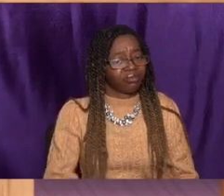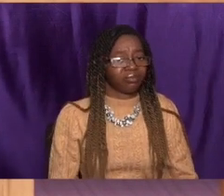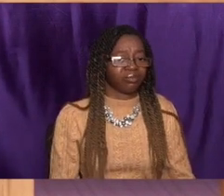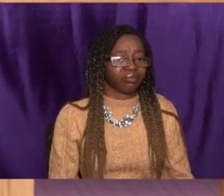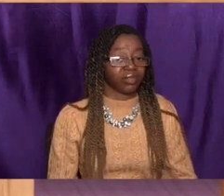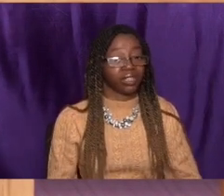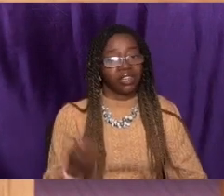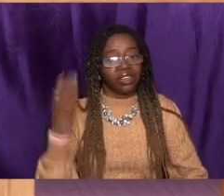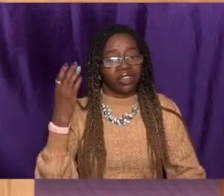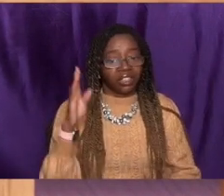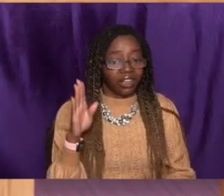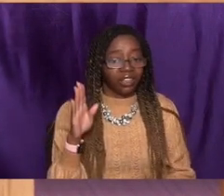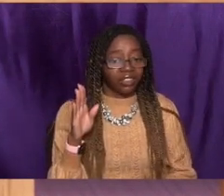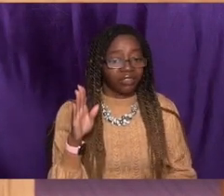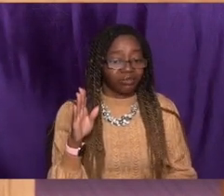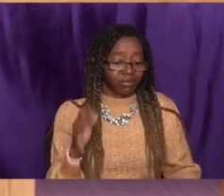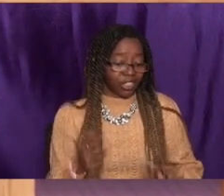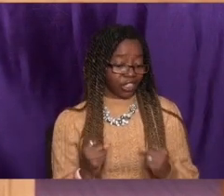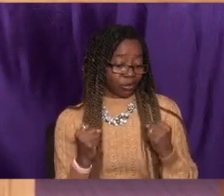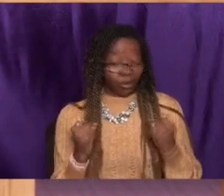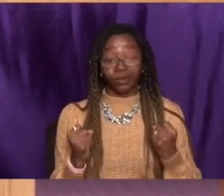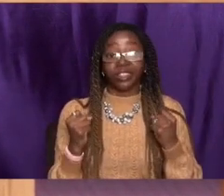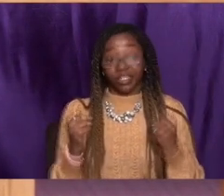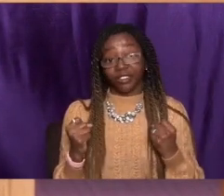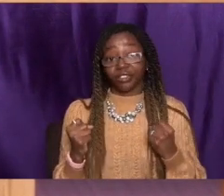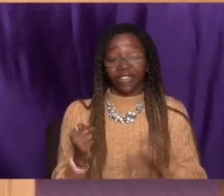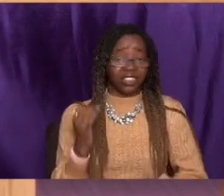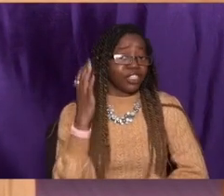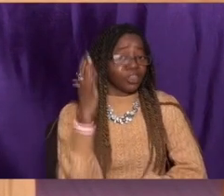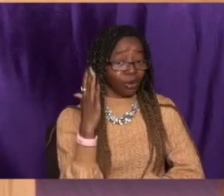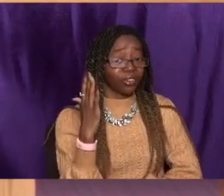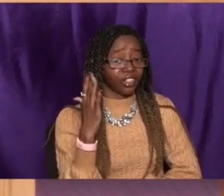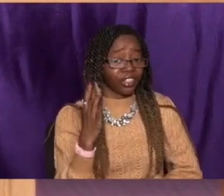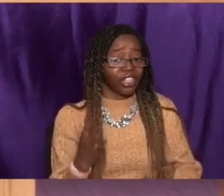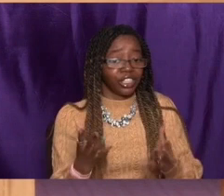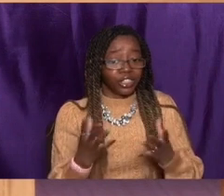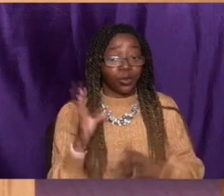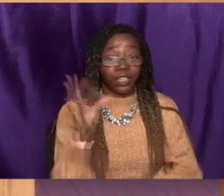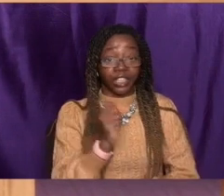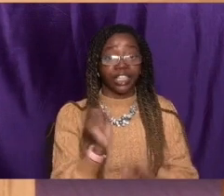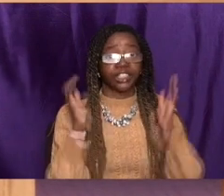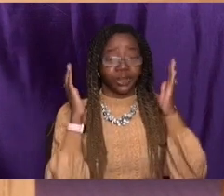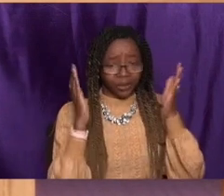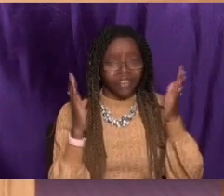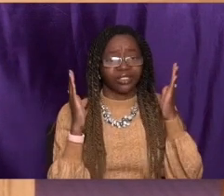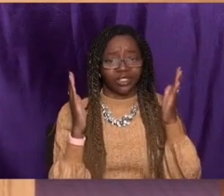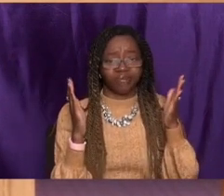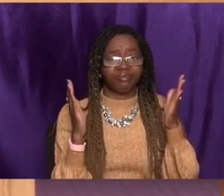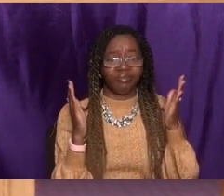that God got nerve enough this morning to want to catch your attention.